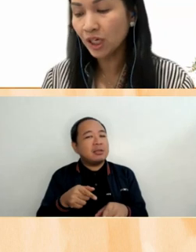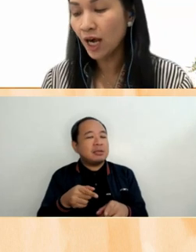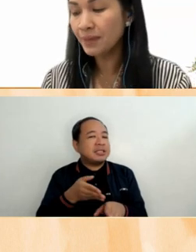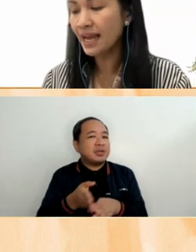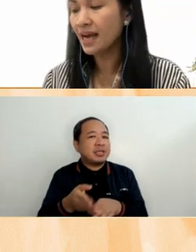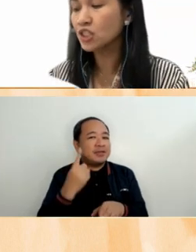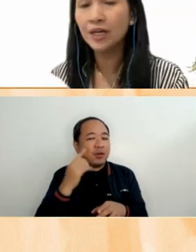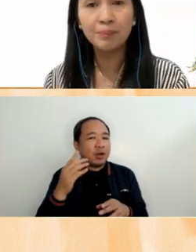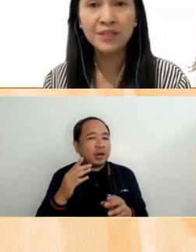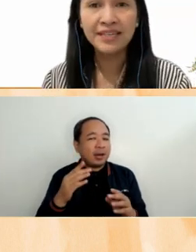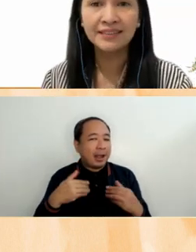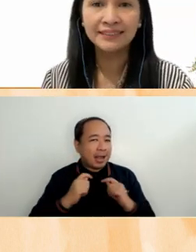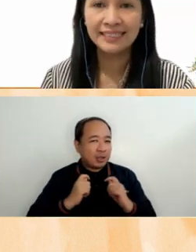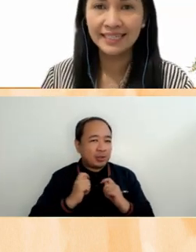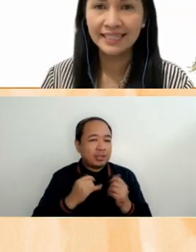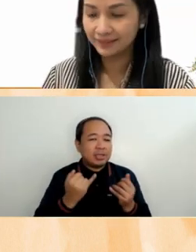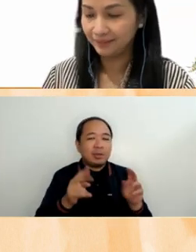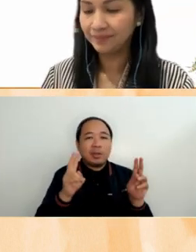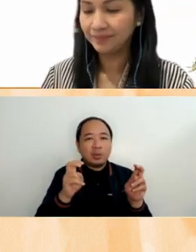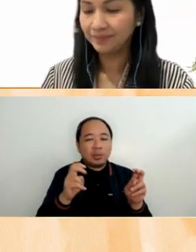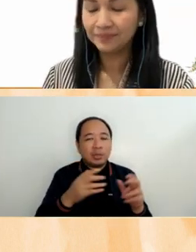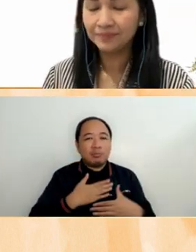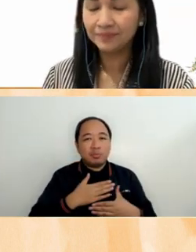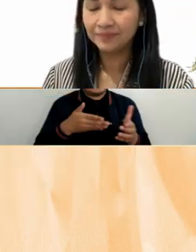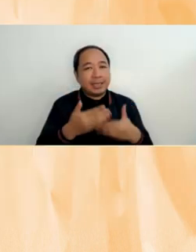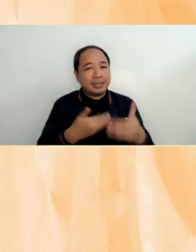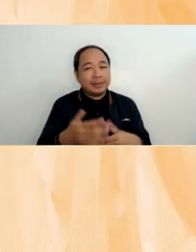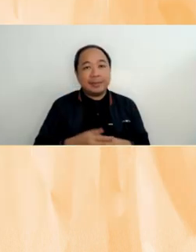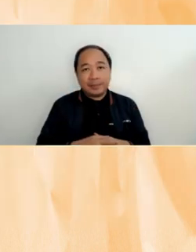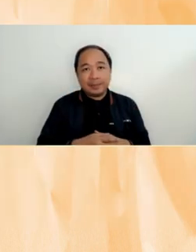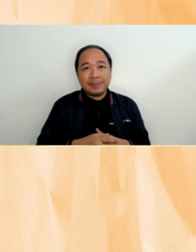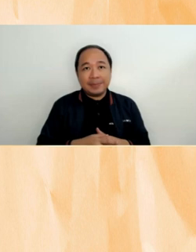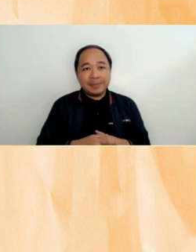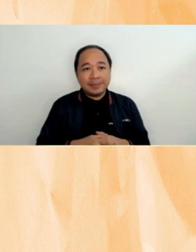will teach you the calming action breathing technique.